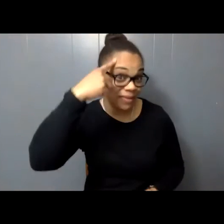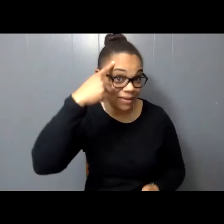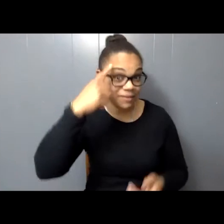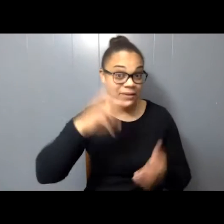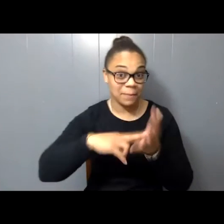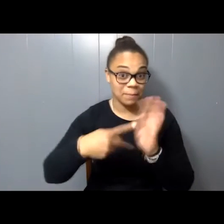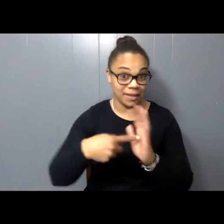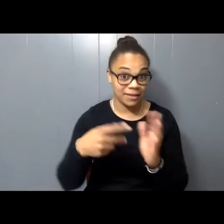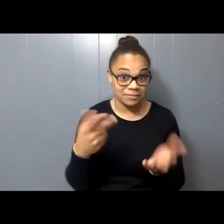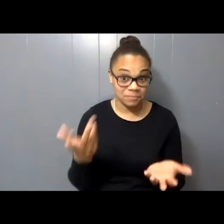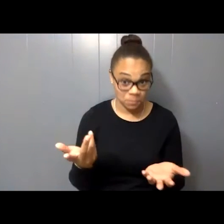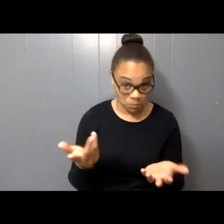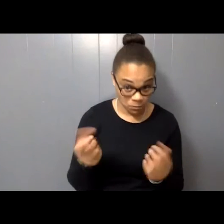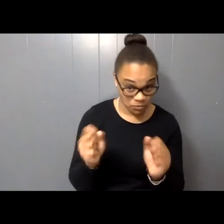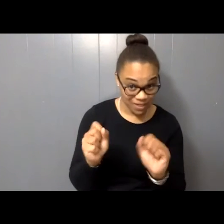meaning of it.